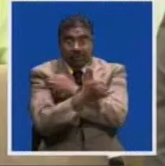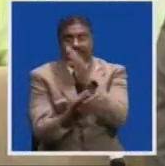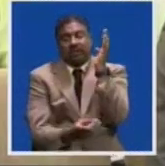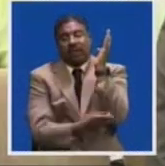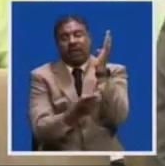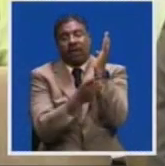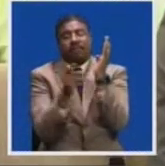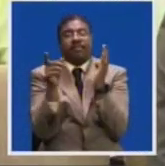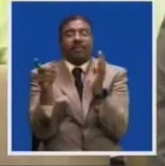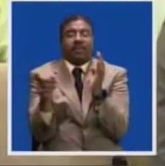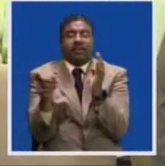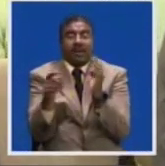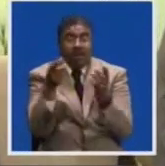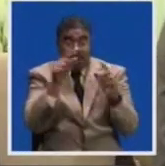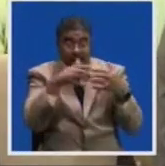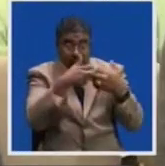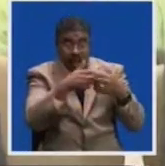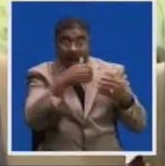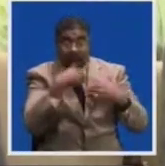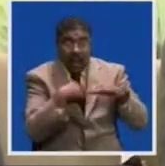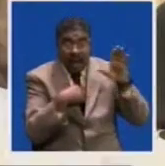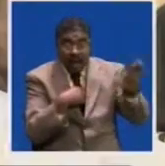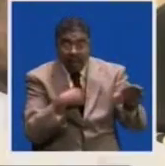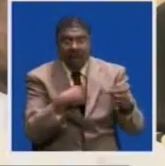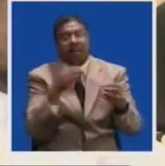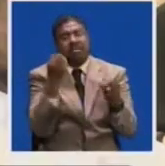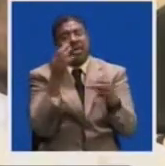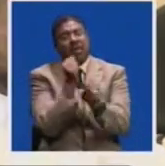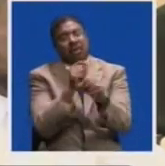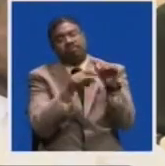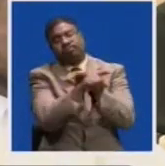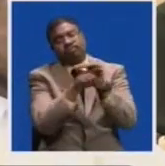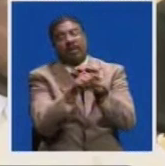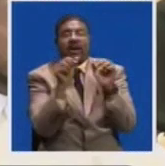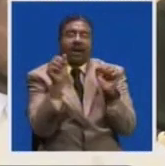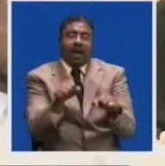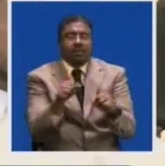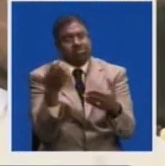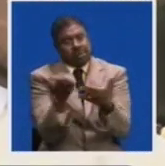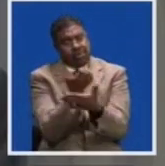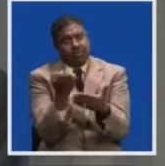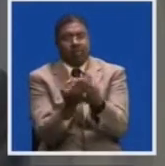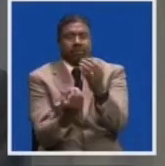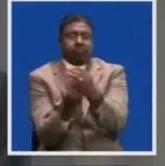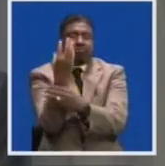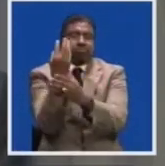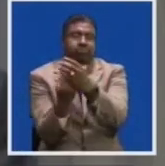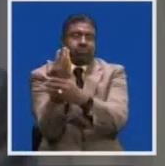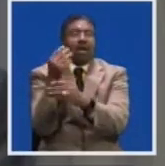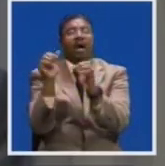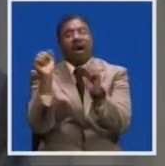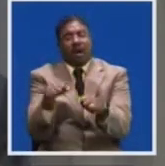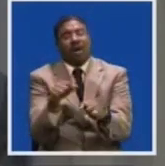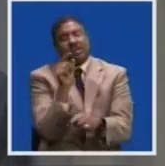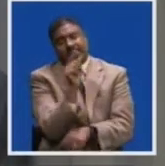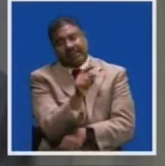Industrialization leads to job creation, and it leads to an evolution of the economy into the services sector. It